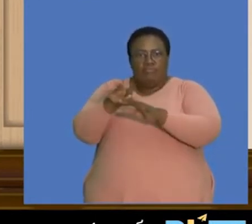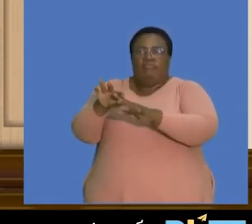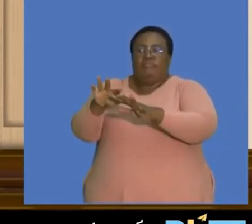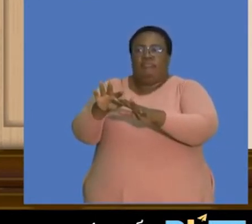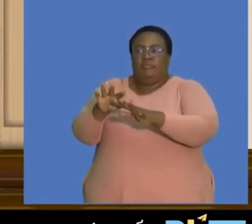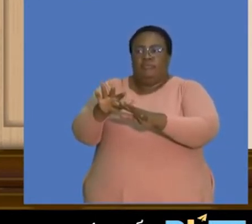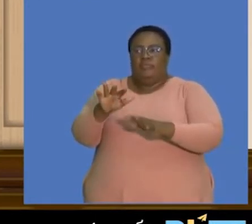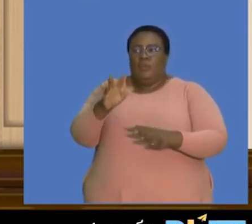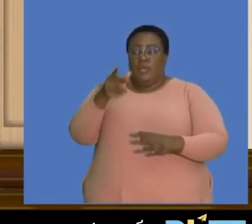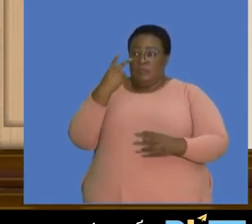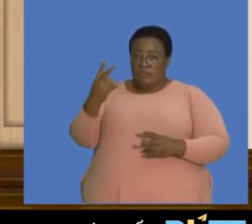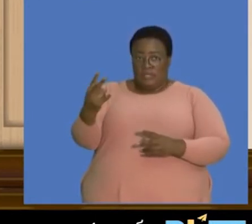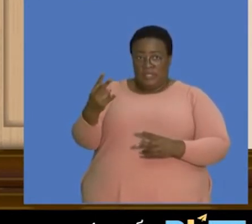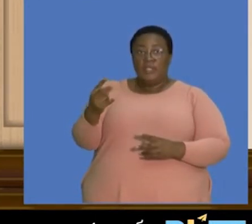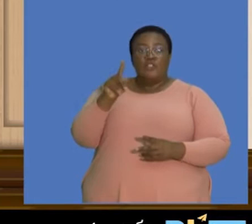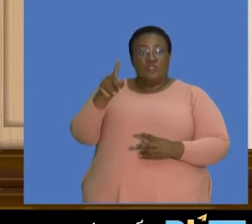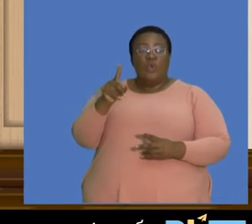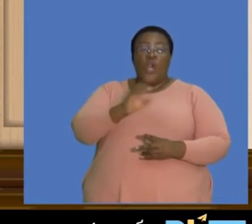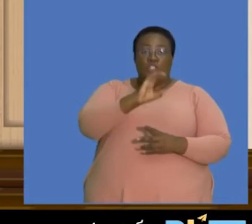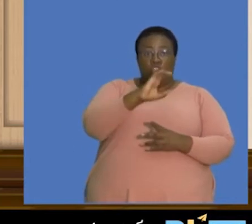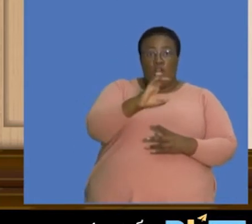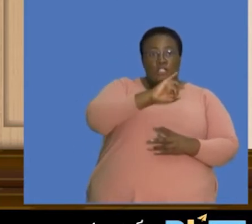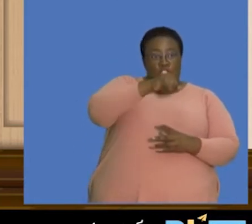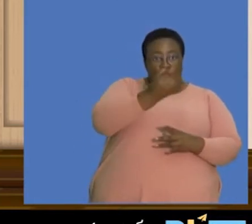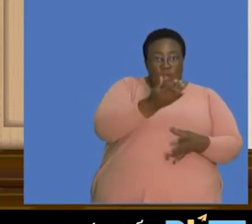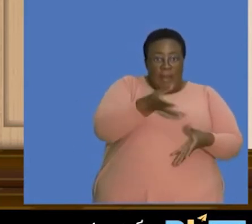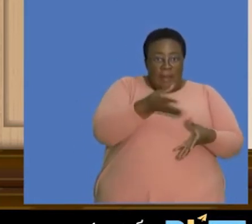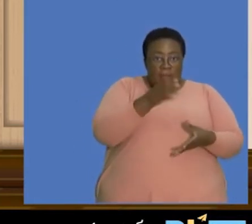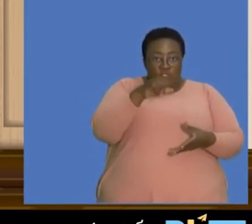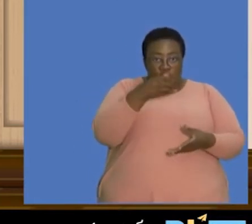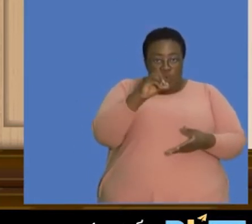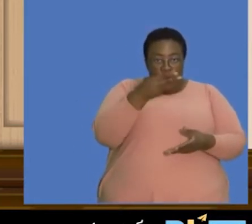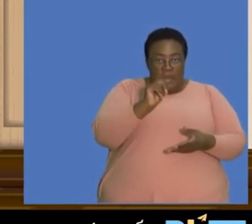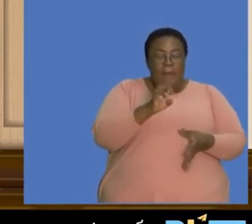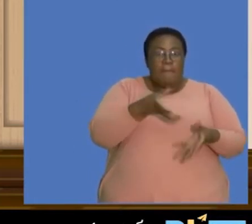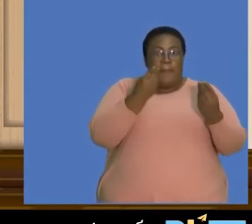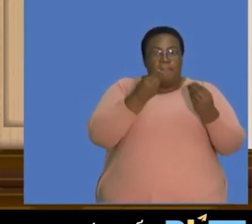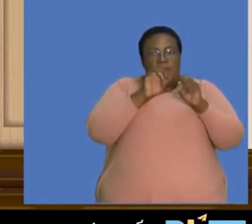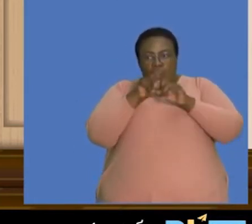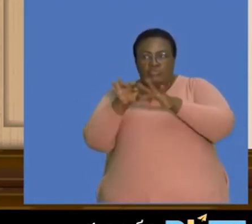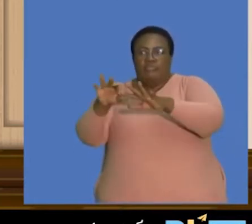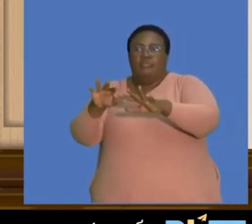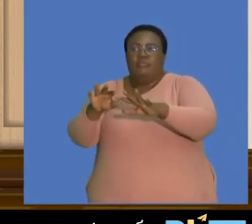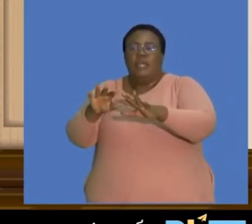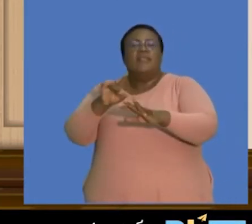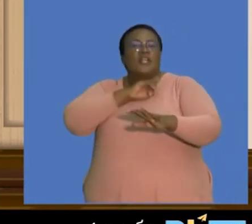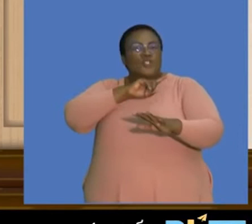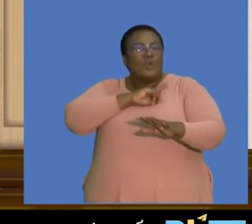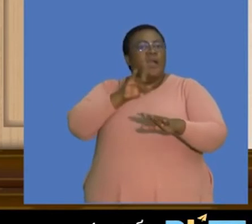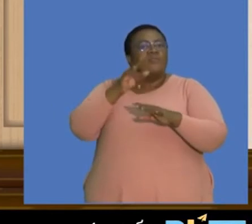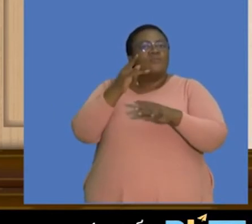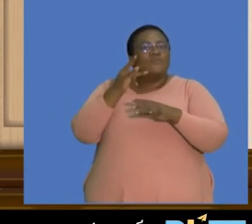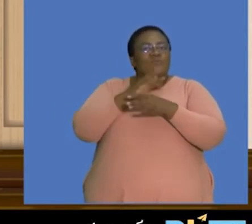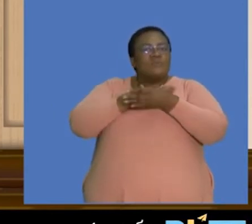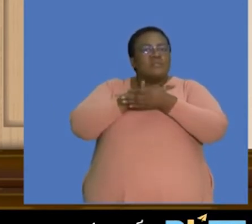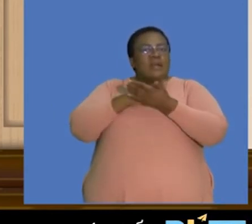will occur. Look at that. So all the charge that John accumulated has been discharged. That's where you experience that